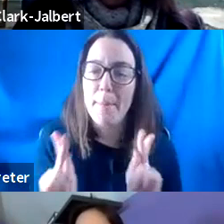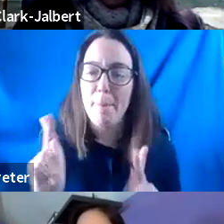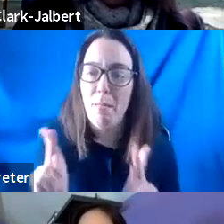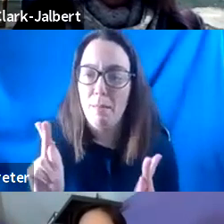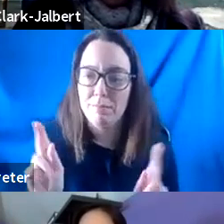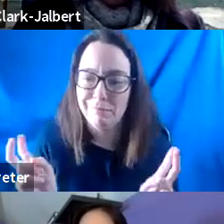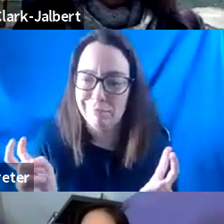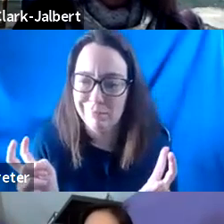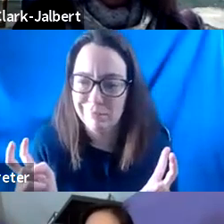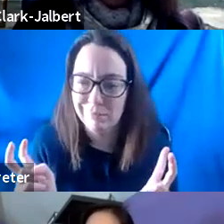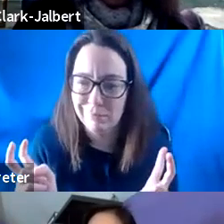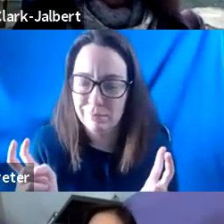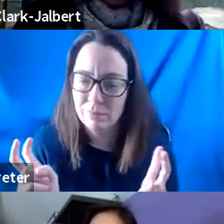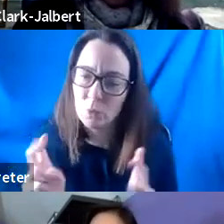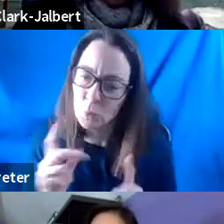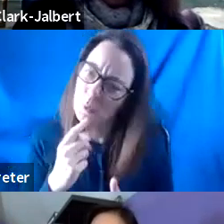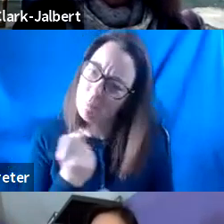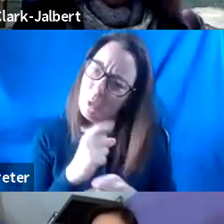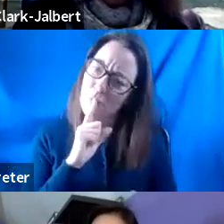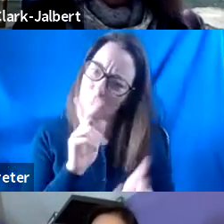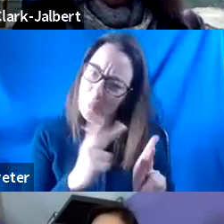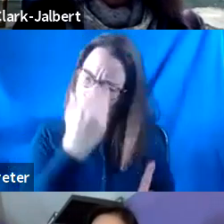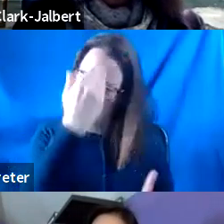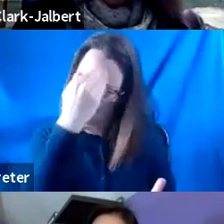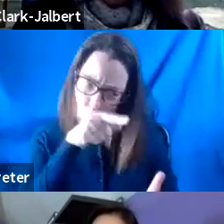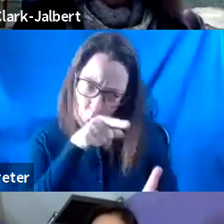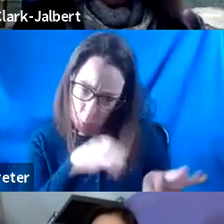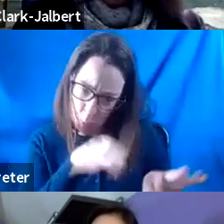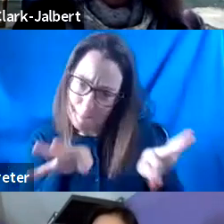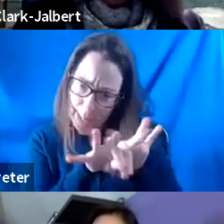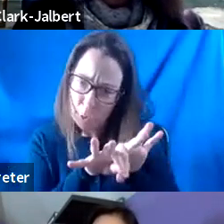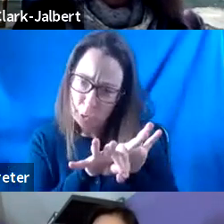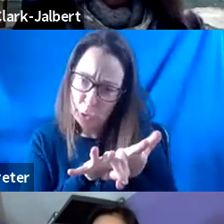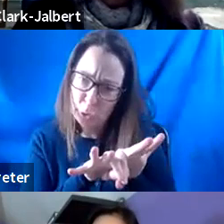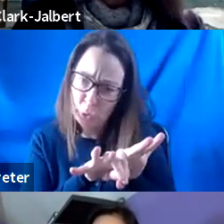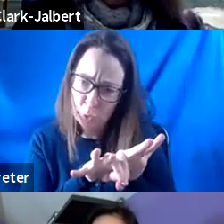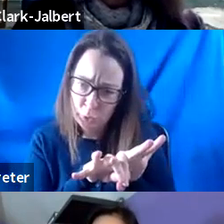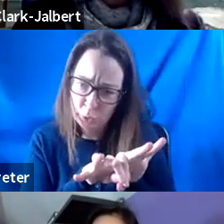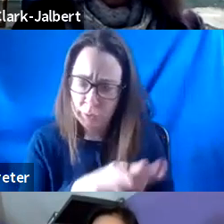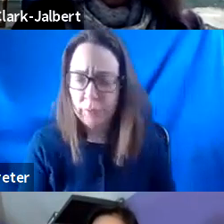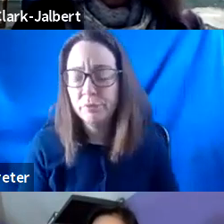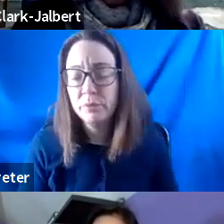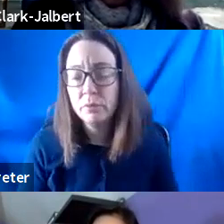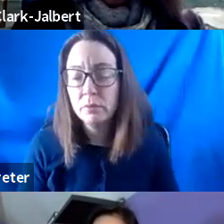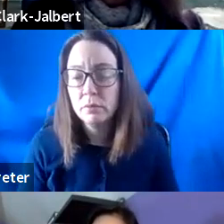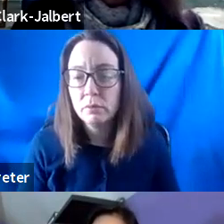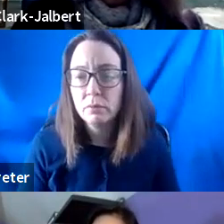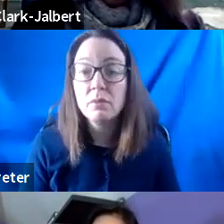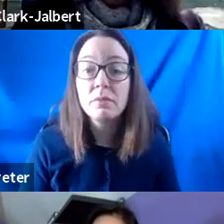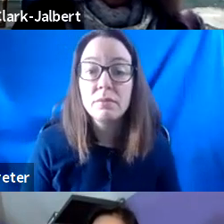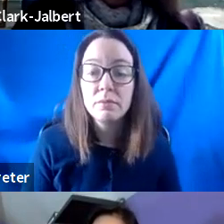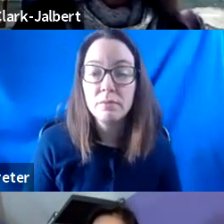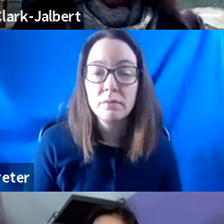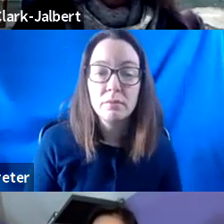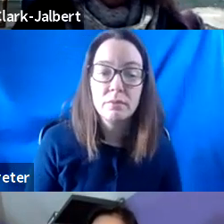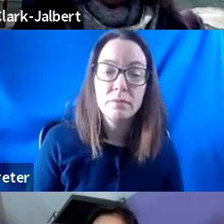like they matter. We're glad they showed up. We're glad that they're here at the table. And we recognize with